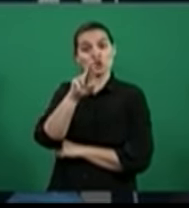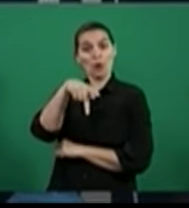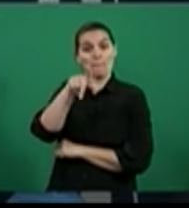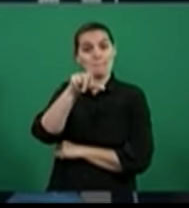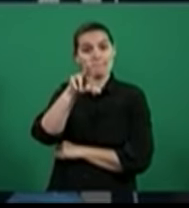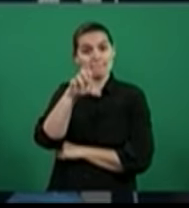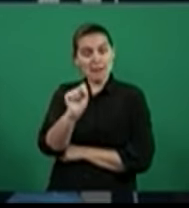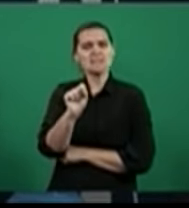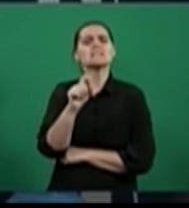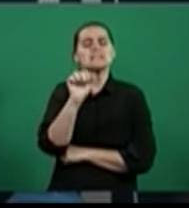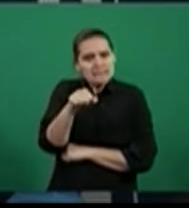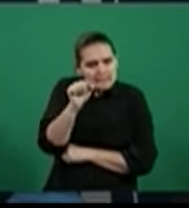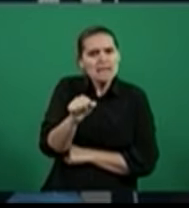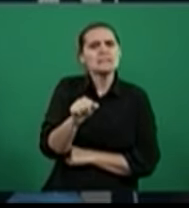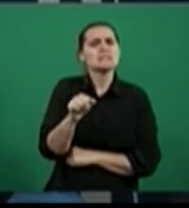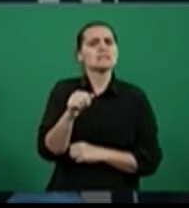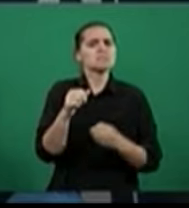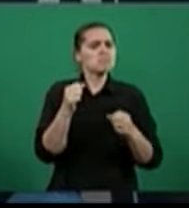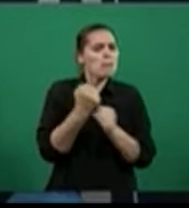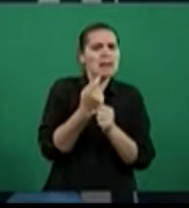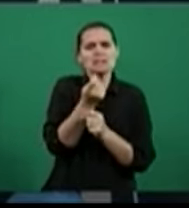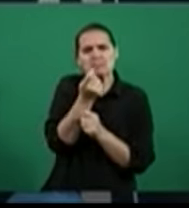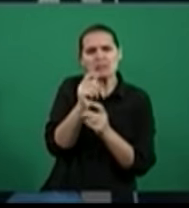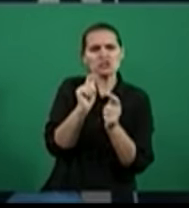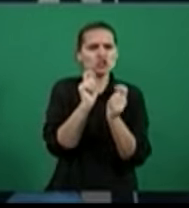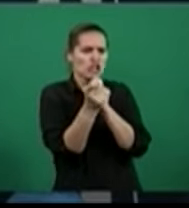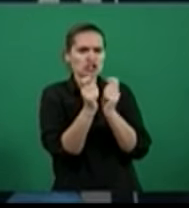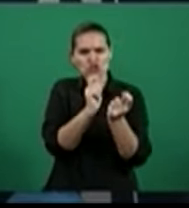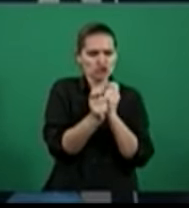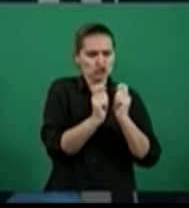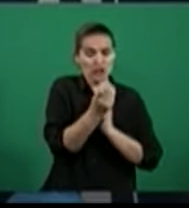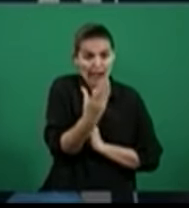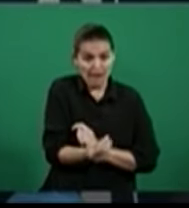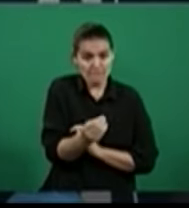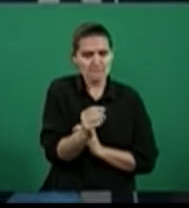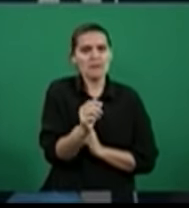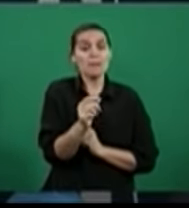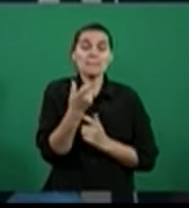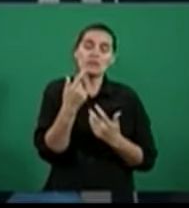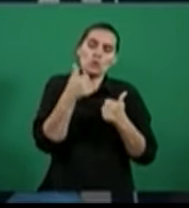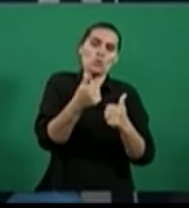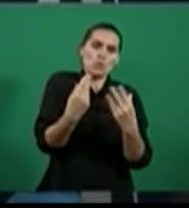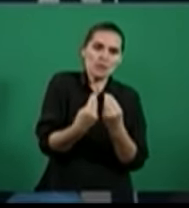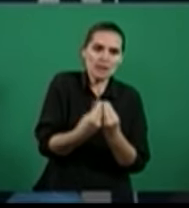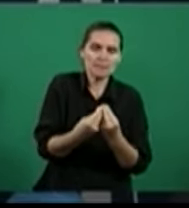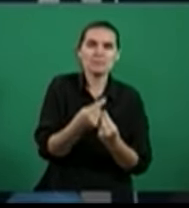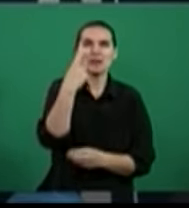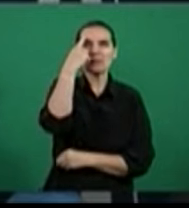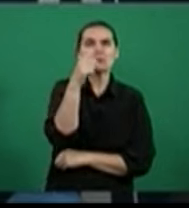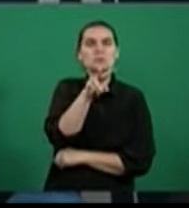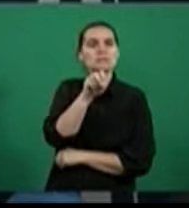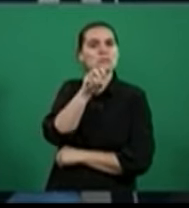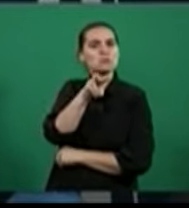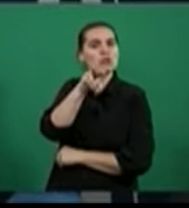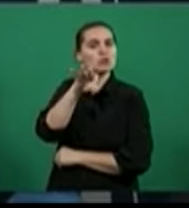some movements in near-term rates, JIBAR, the FX implieds. They compressed towards the policy rate, probably a good thing. In 2023, when